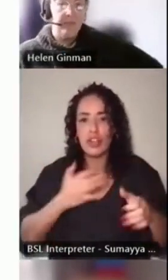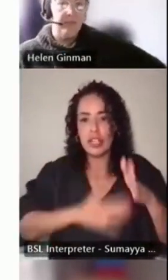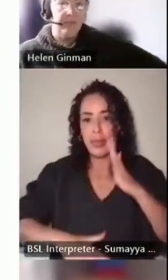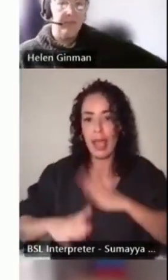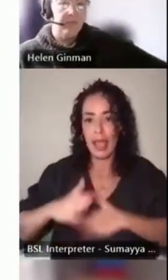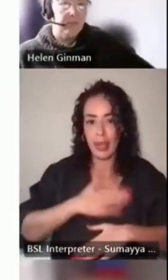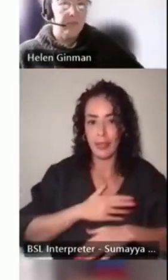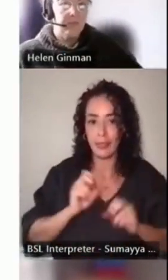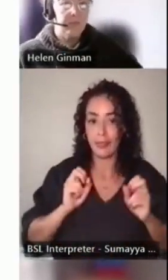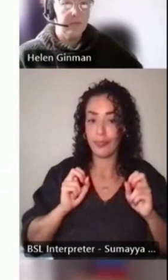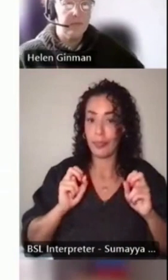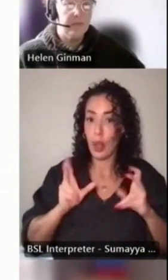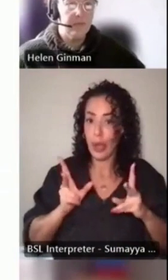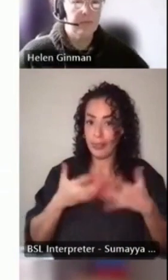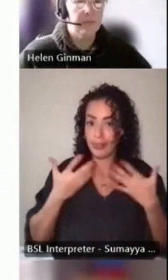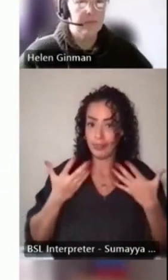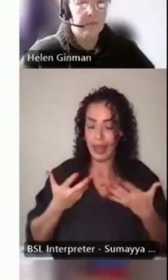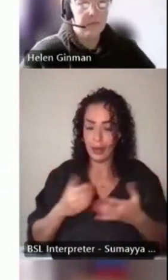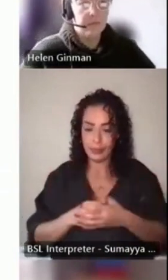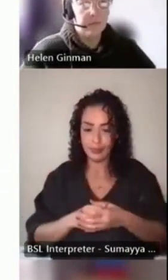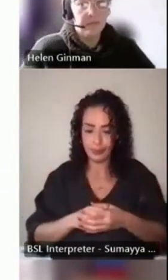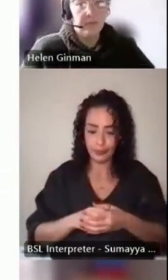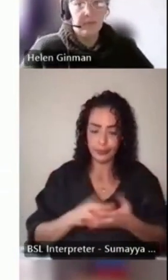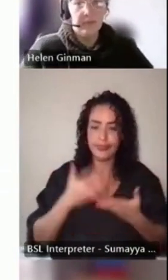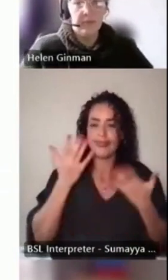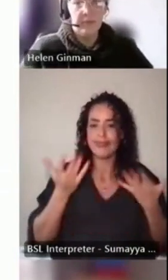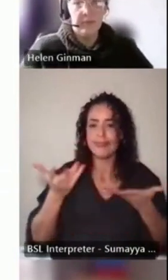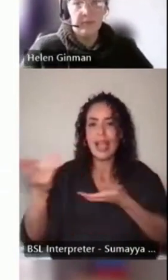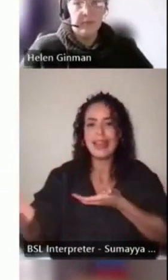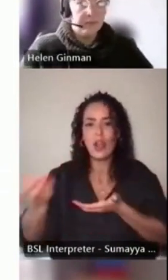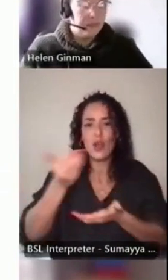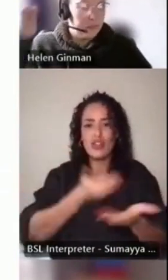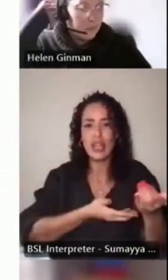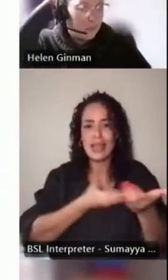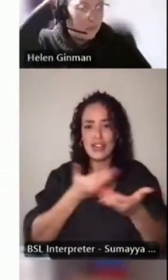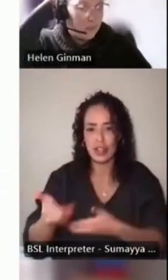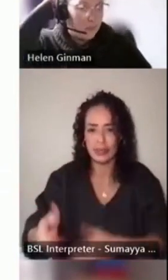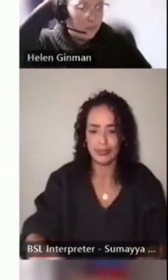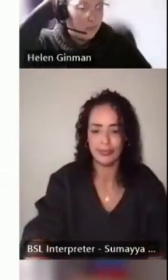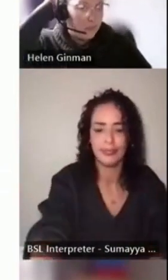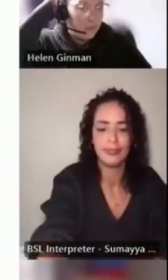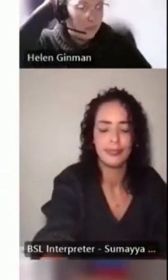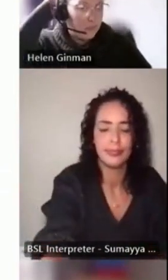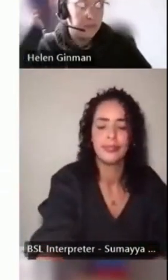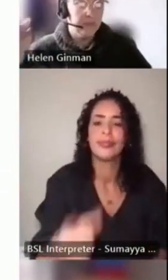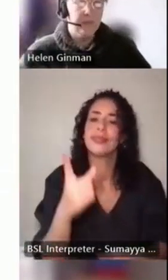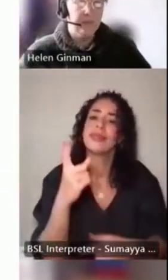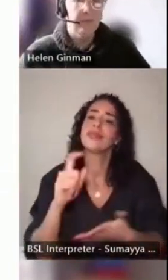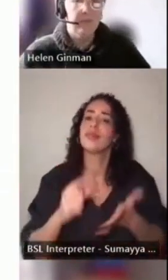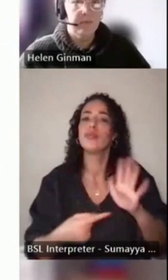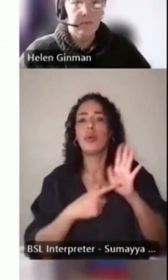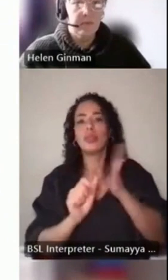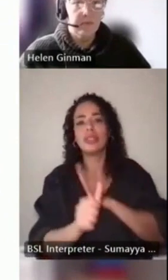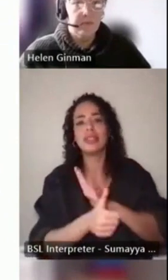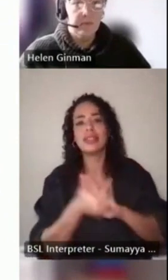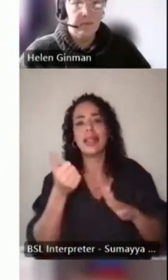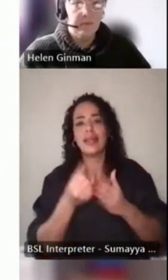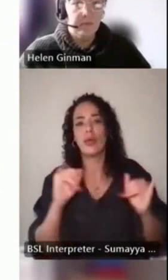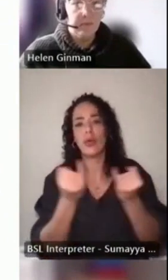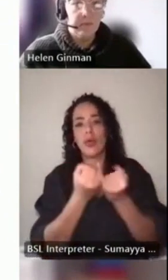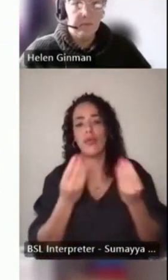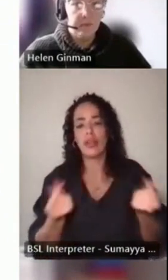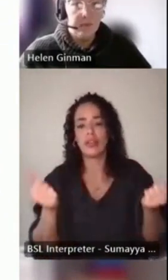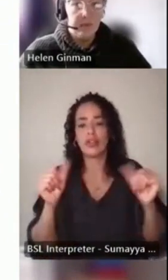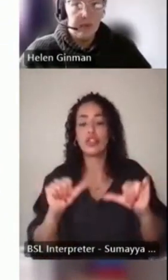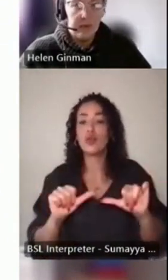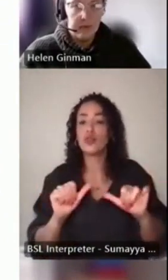Okay, so we're going to have a little look now at negotiation. So another key skill in terms of conflict resolution. And